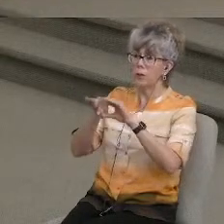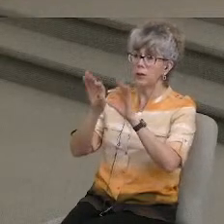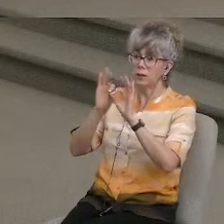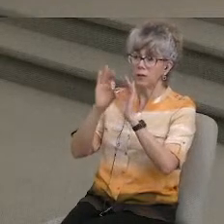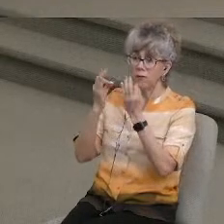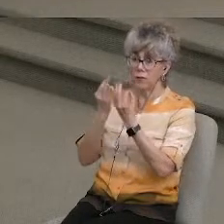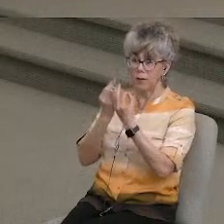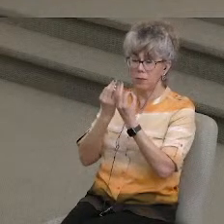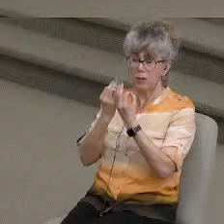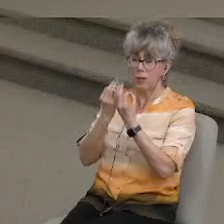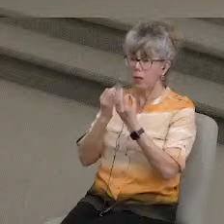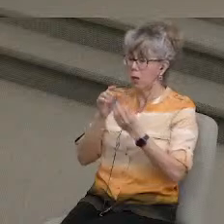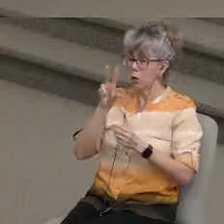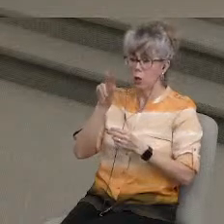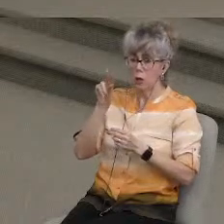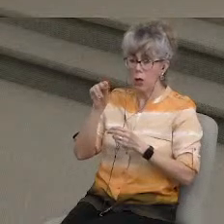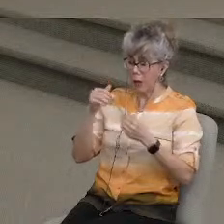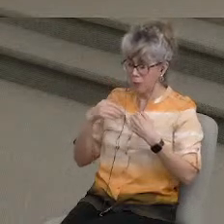chores.